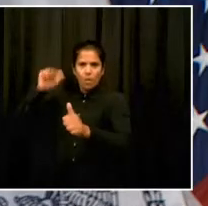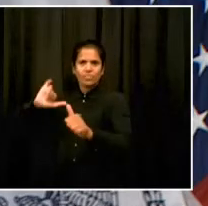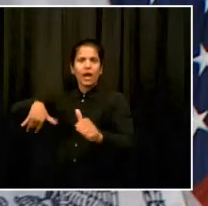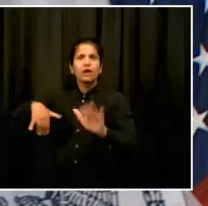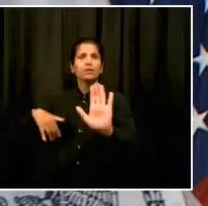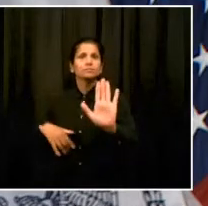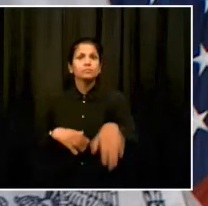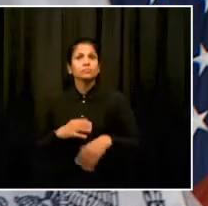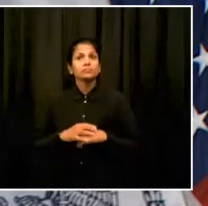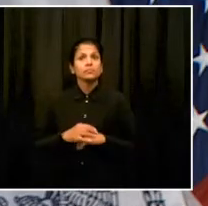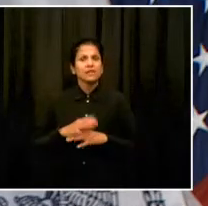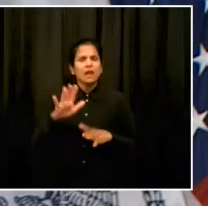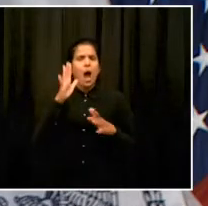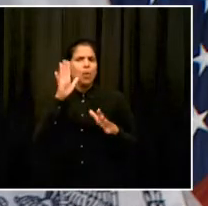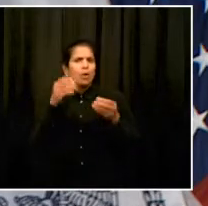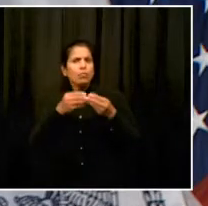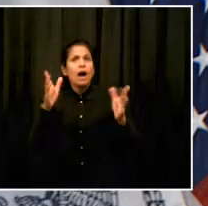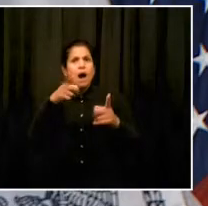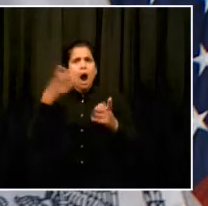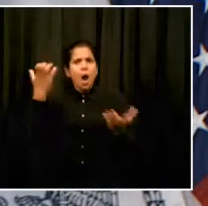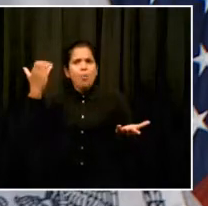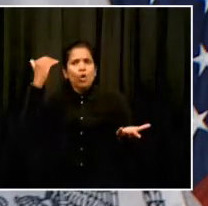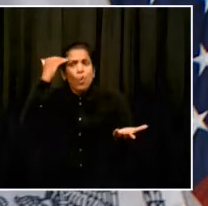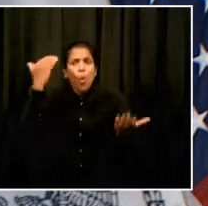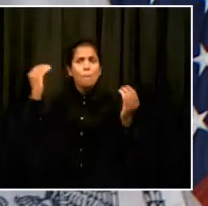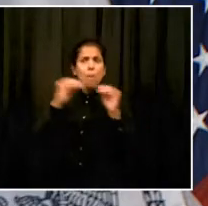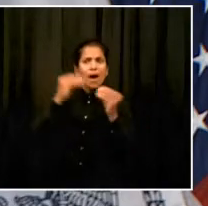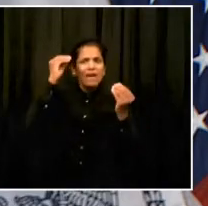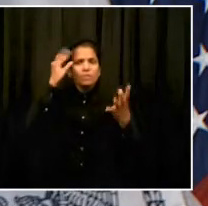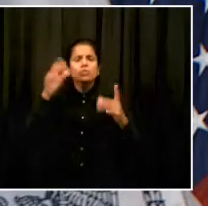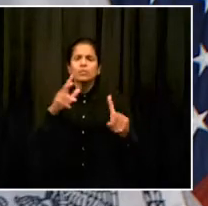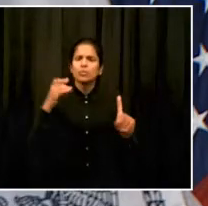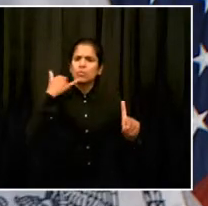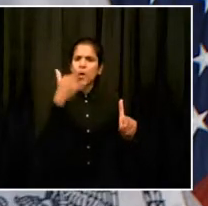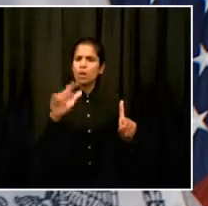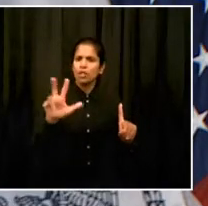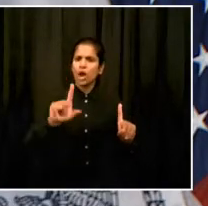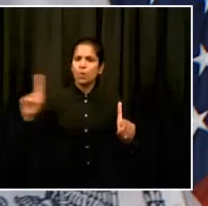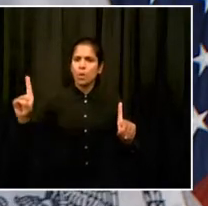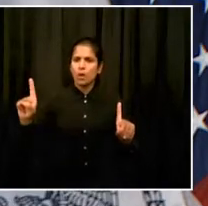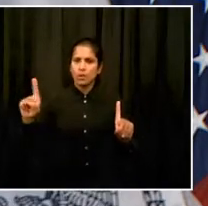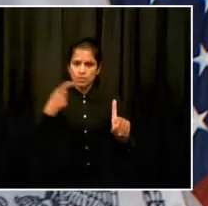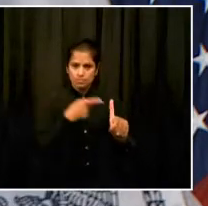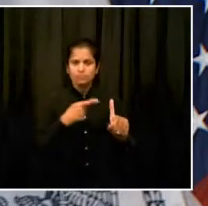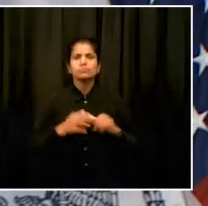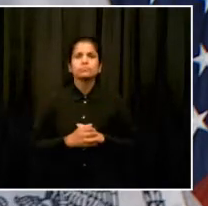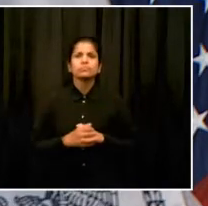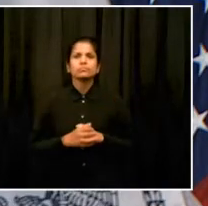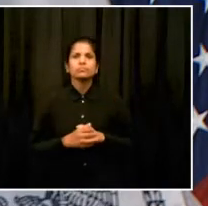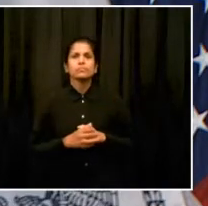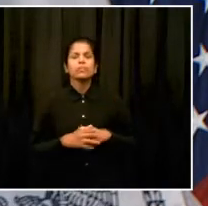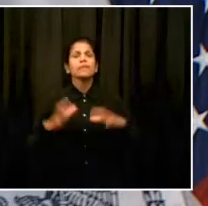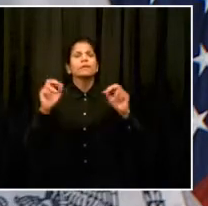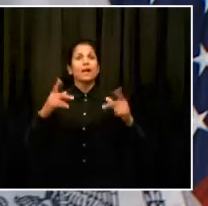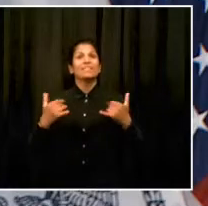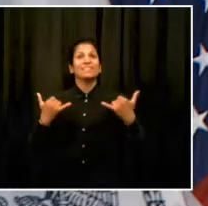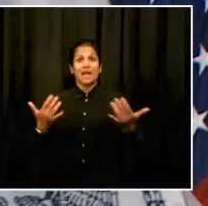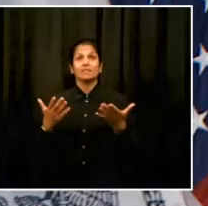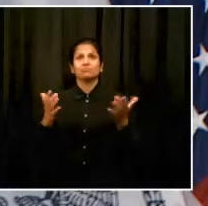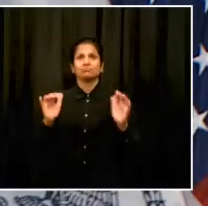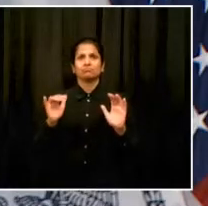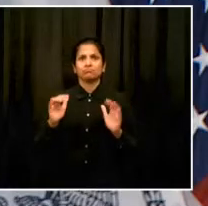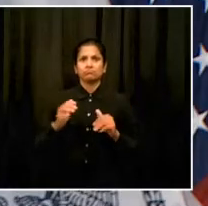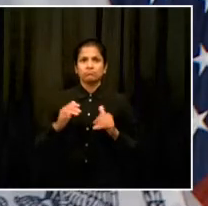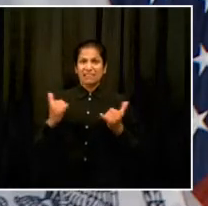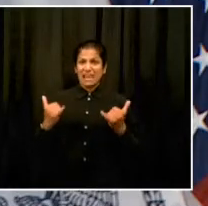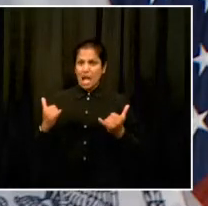Now, let's talk about the bigger reality. What we're seeing here, and what we've been seeing now for